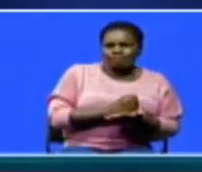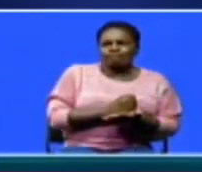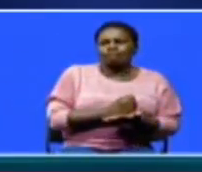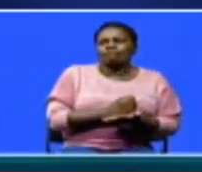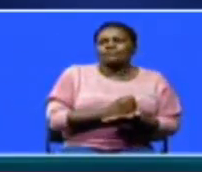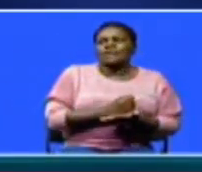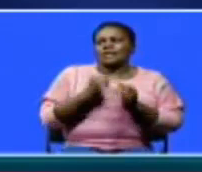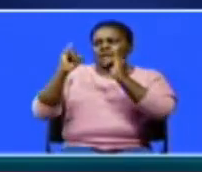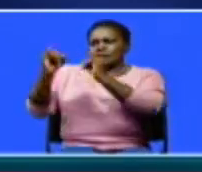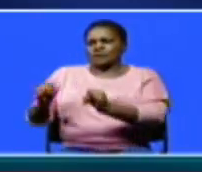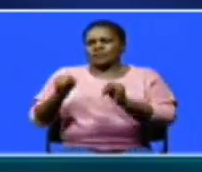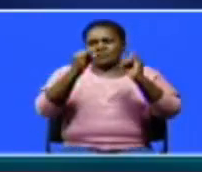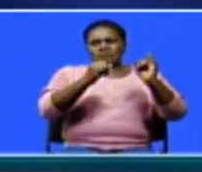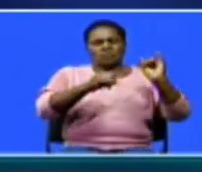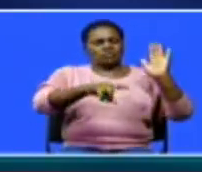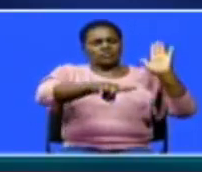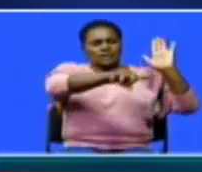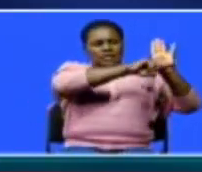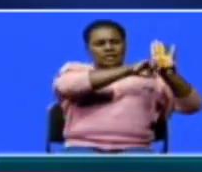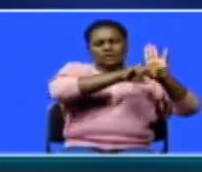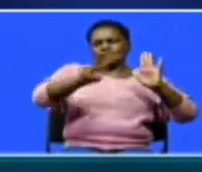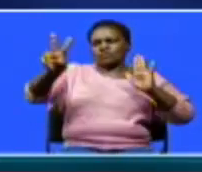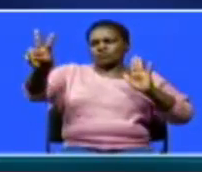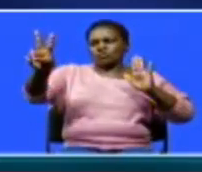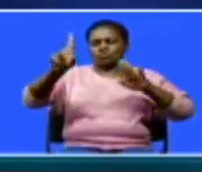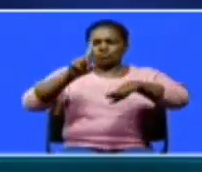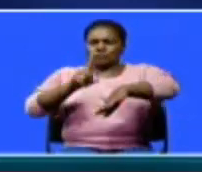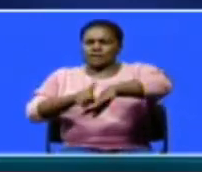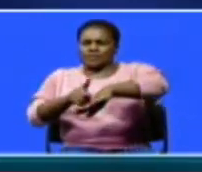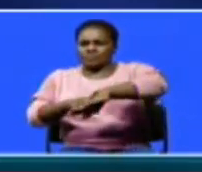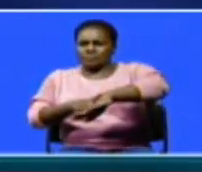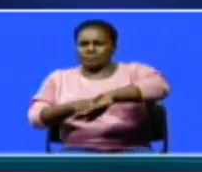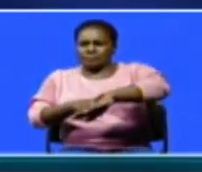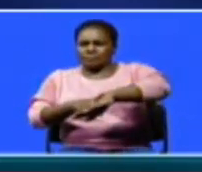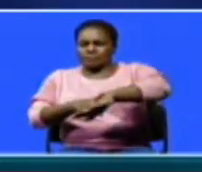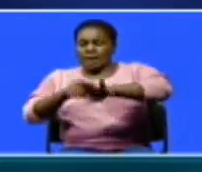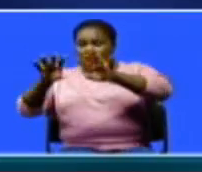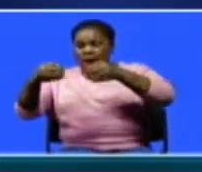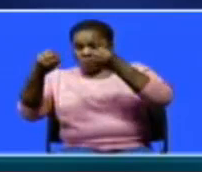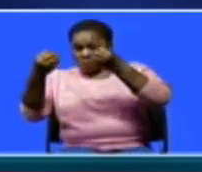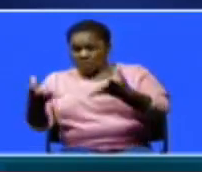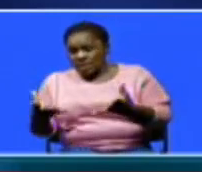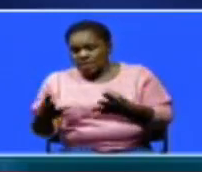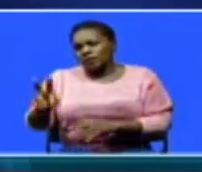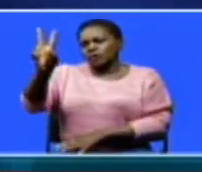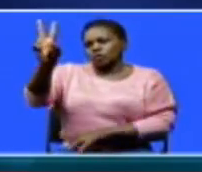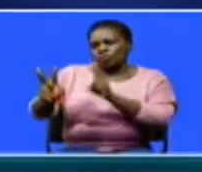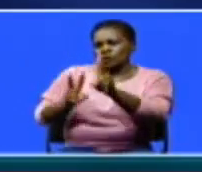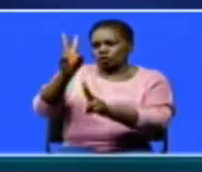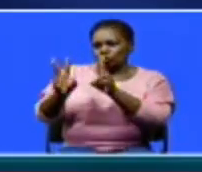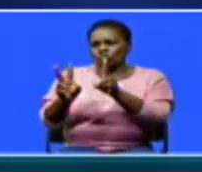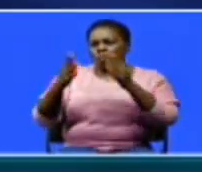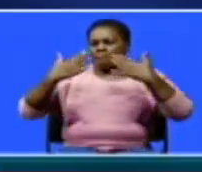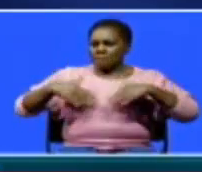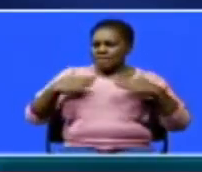The individuals have tested negative twice, and that brings in a total of 22